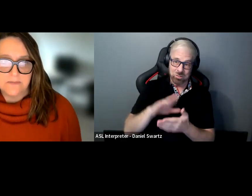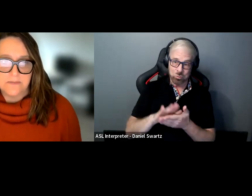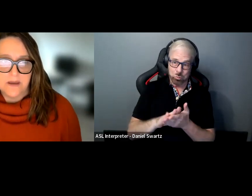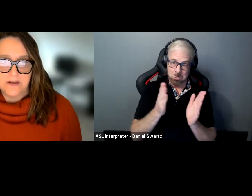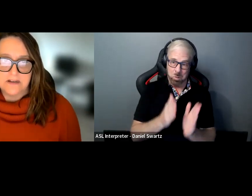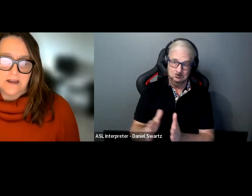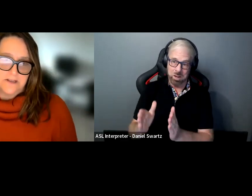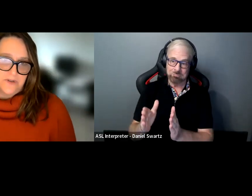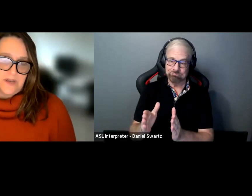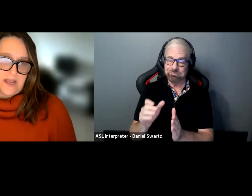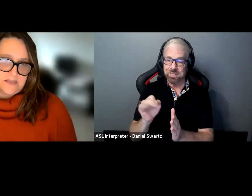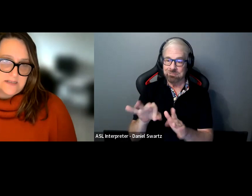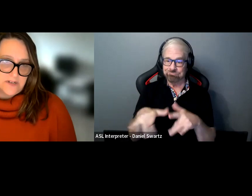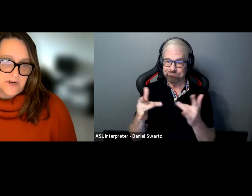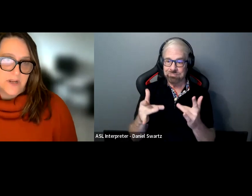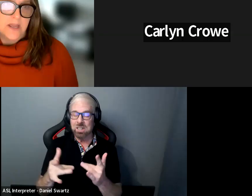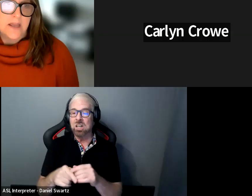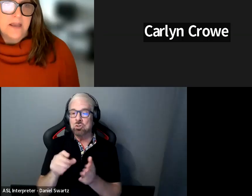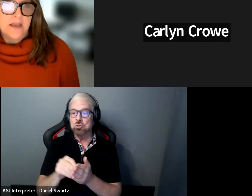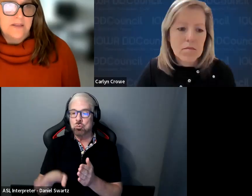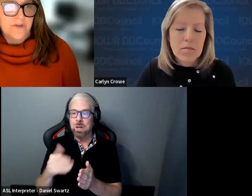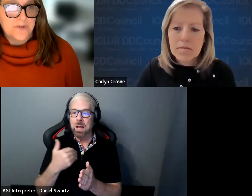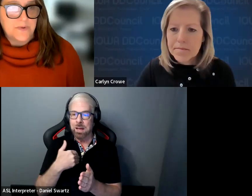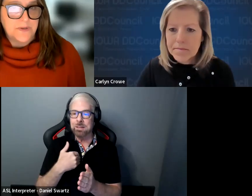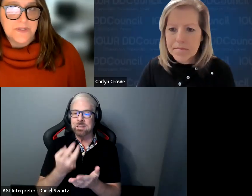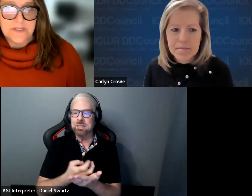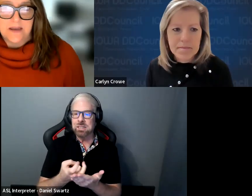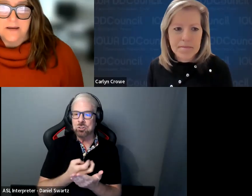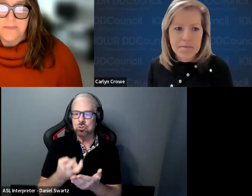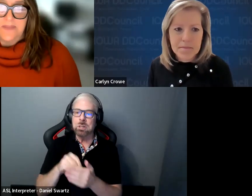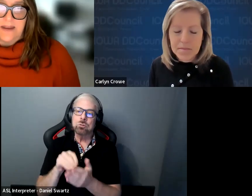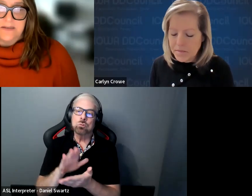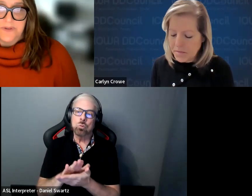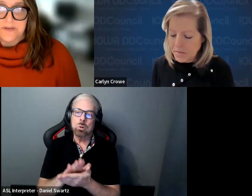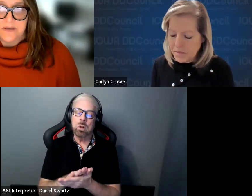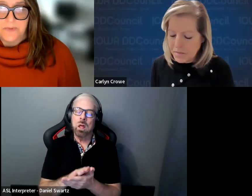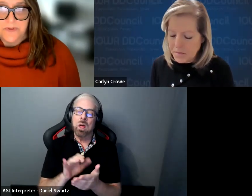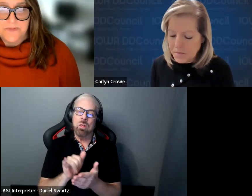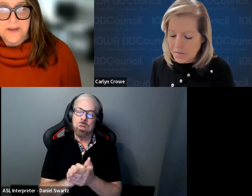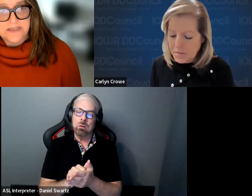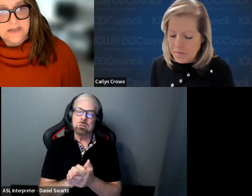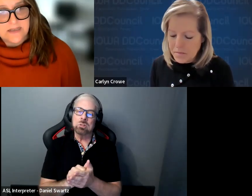that a student has a seizure in those schools. And that has been